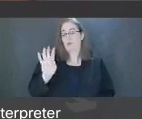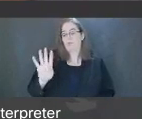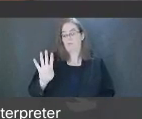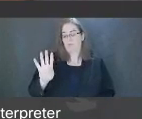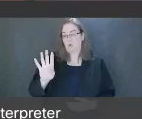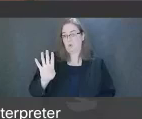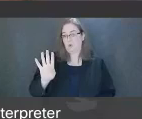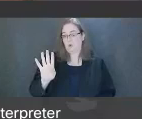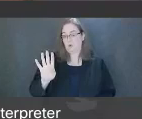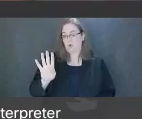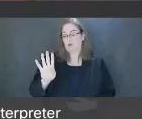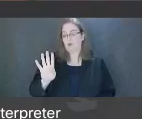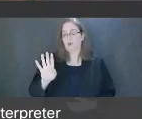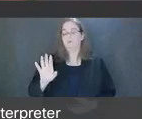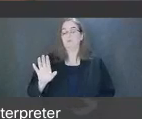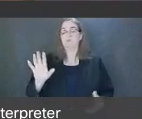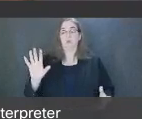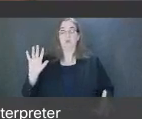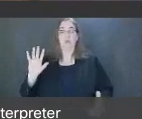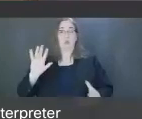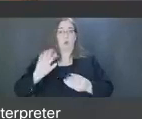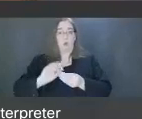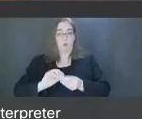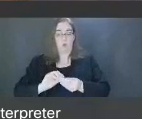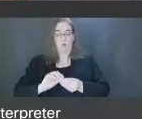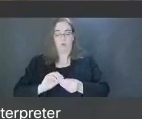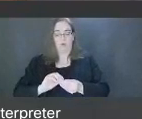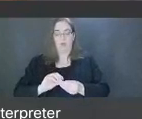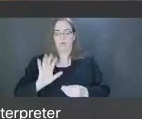223.4 cases and brings us to a total of